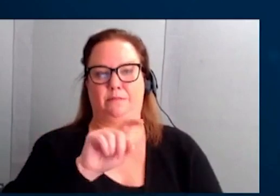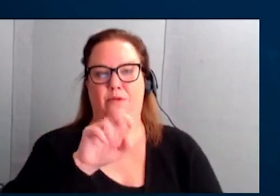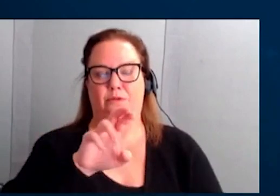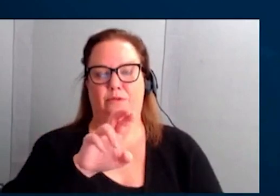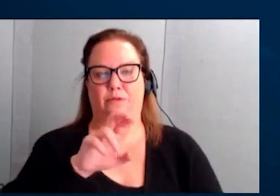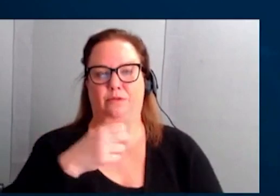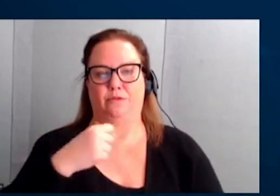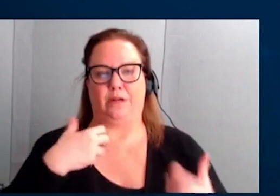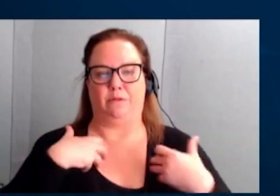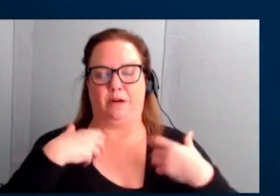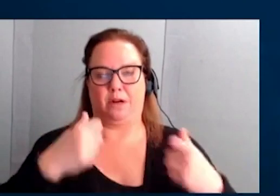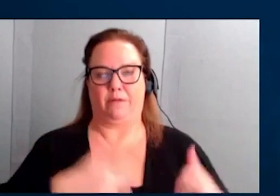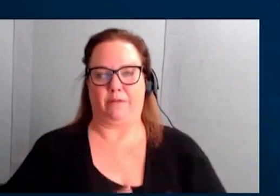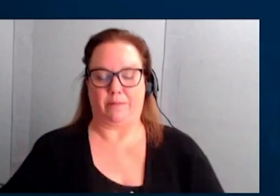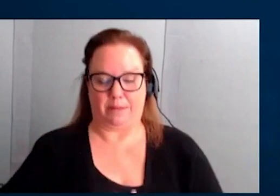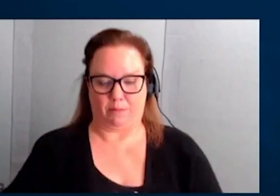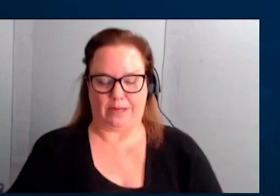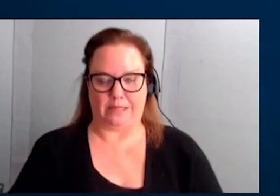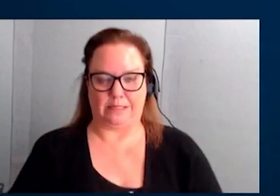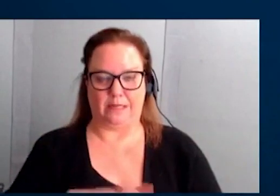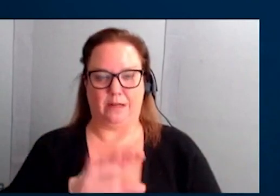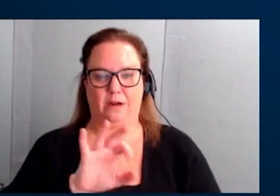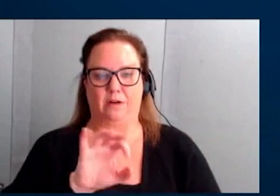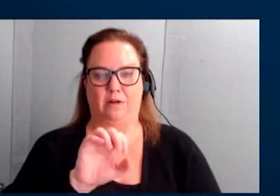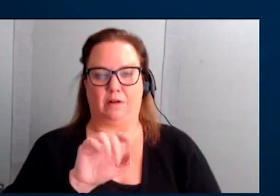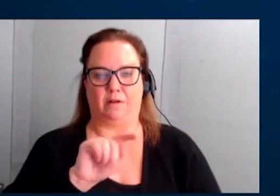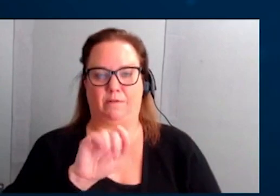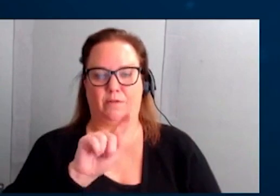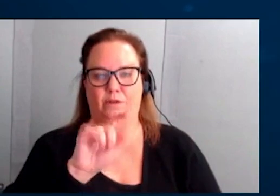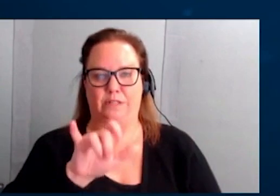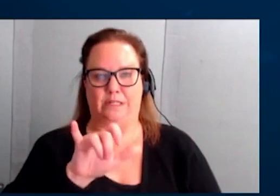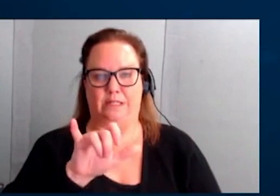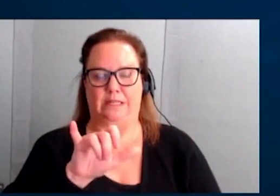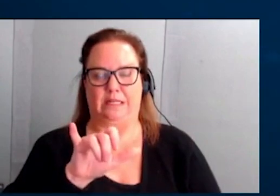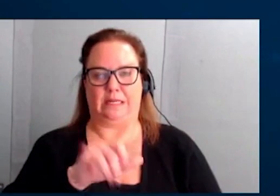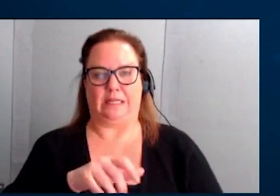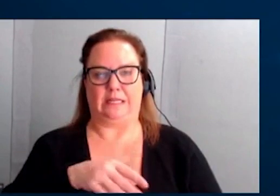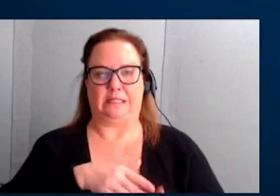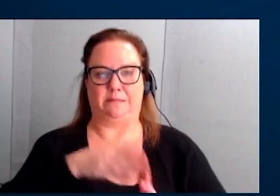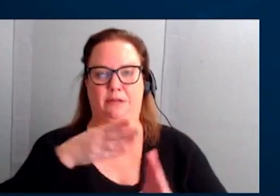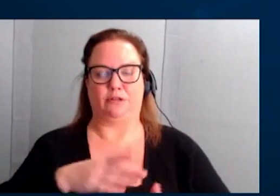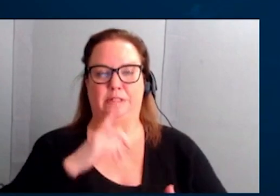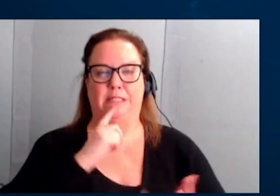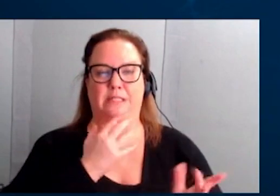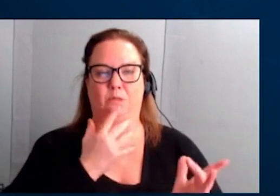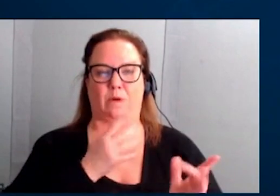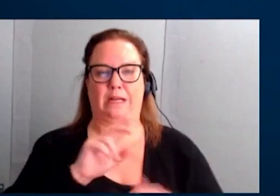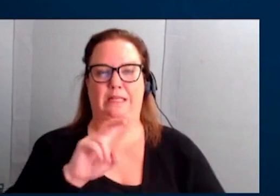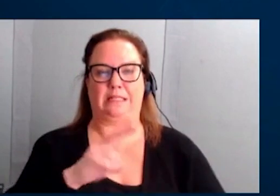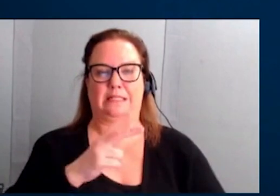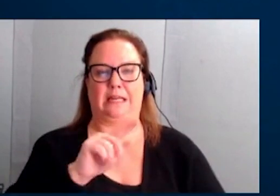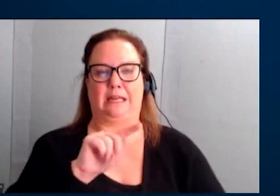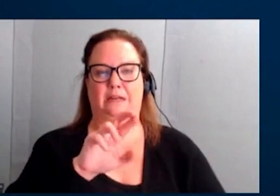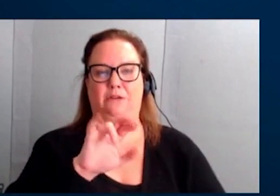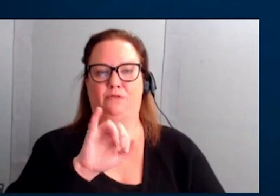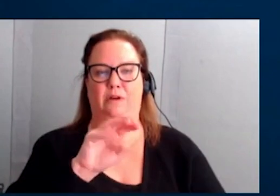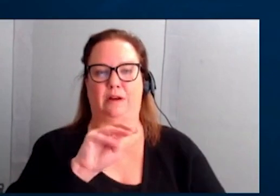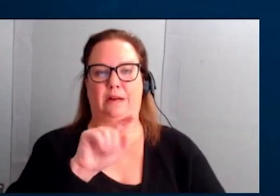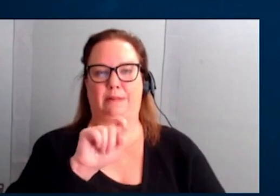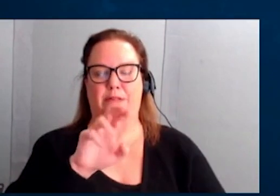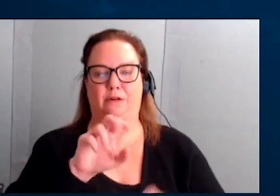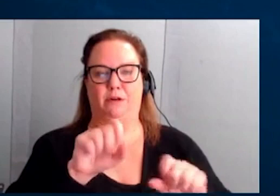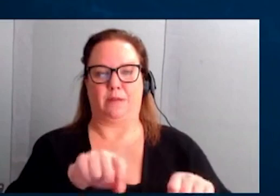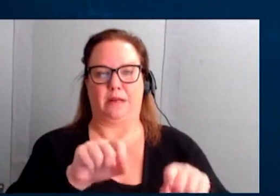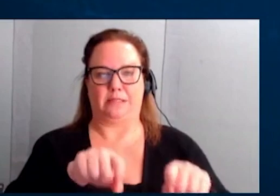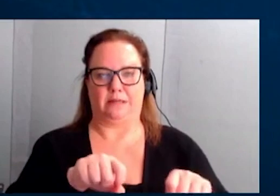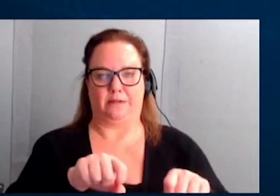from the pregnancy loss. Her fertility specialist recommends waiting until second trimester due to possible inflammation. She tested